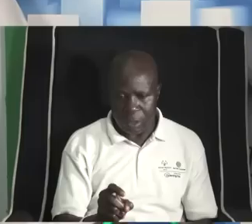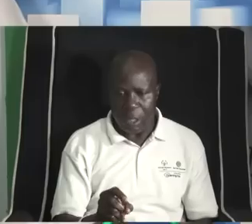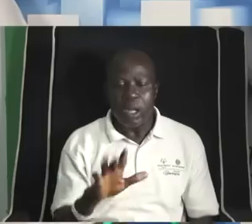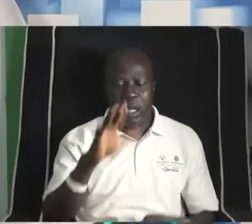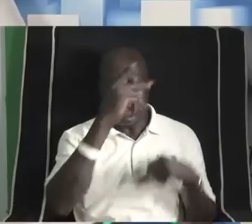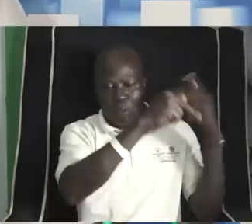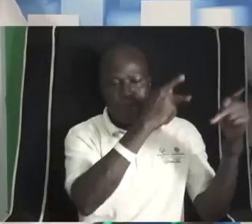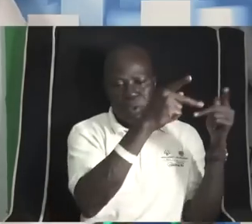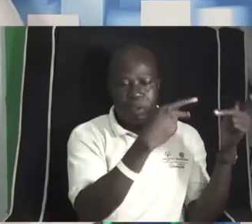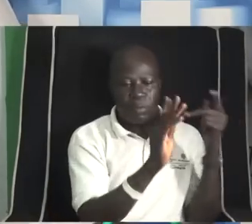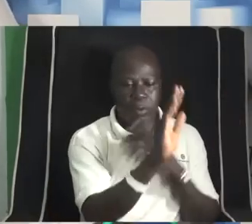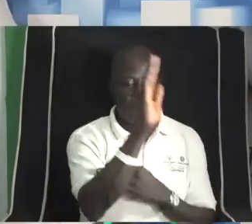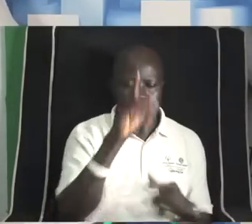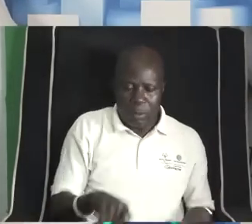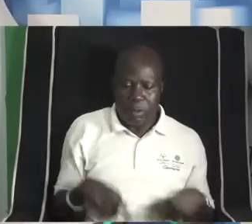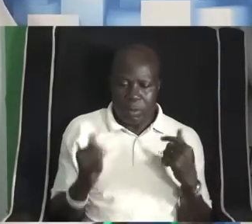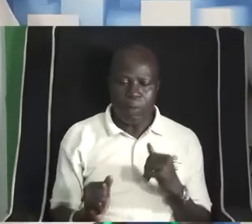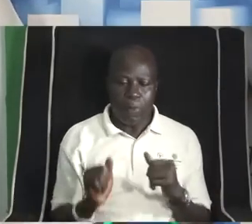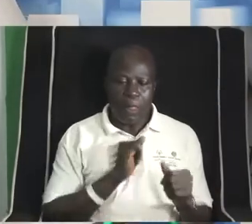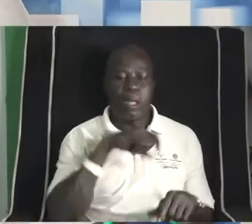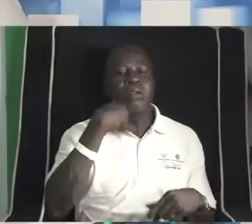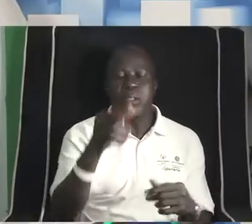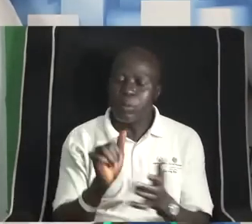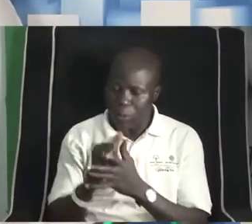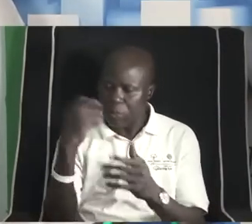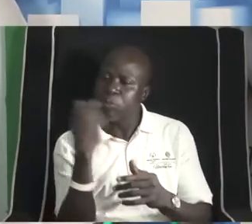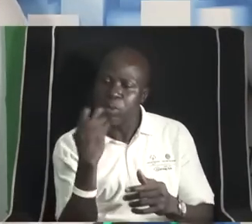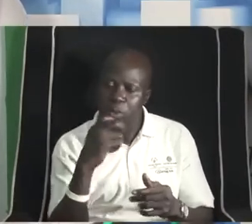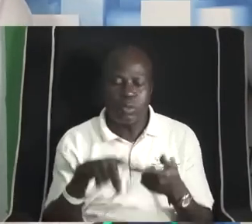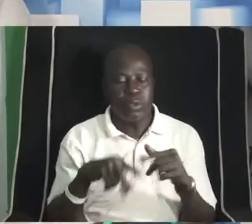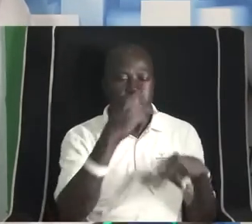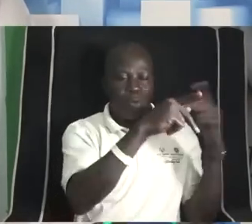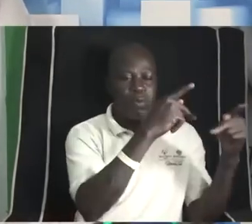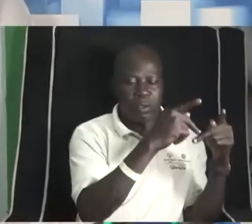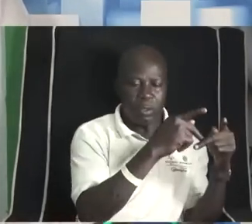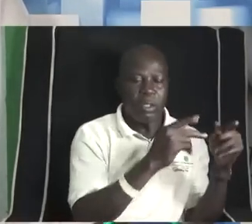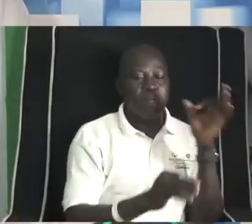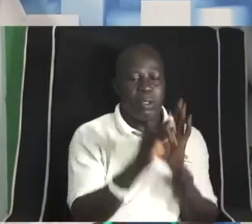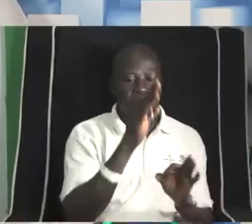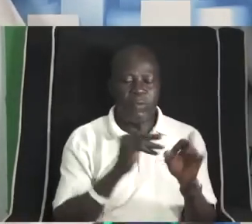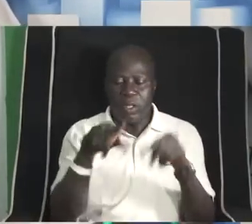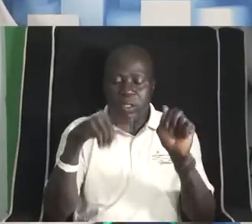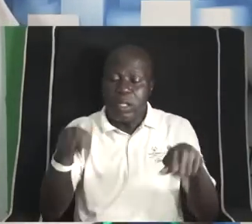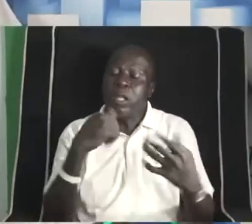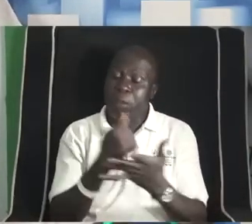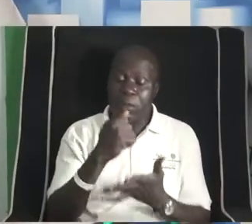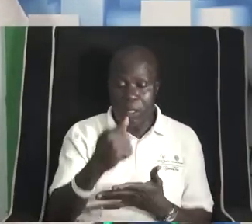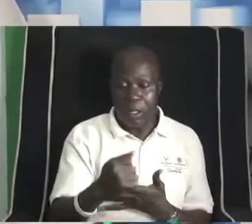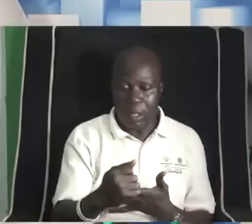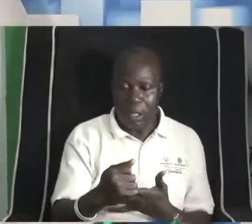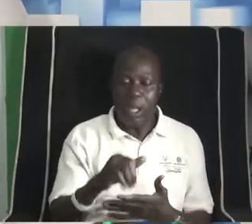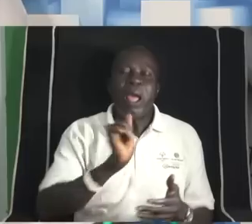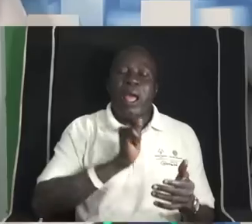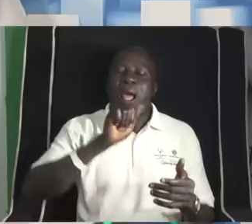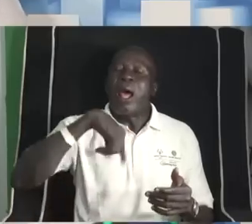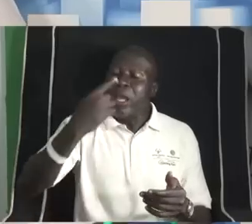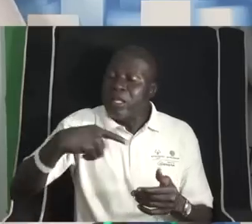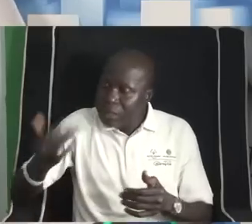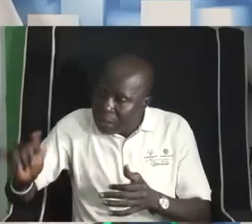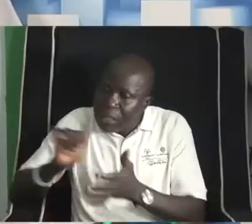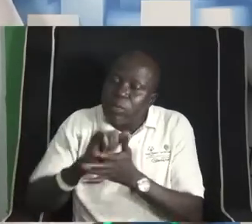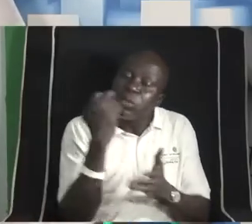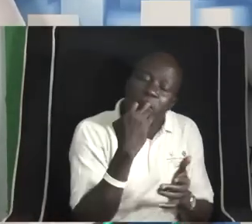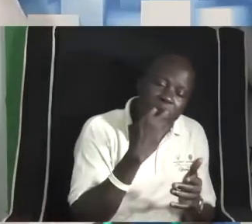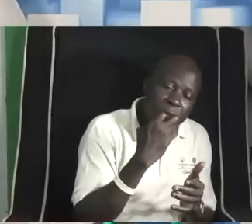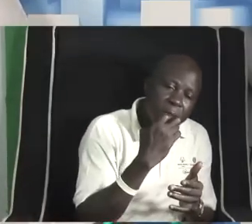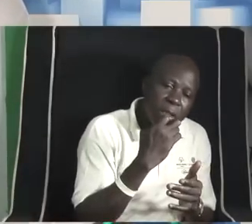decree as a prophet of the living God, I speak as prophet. If you can say amen, I